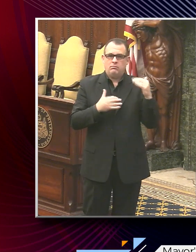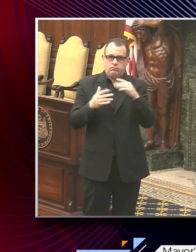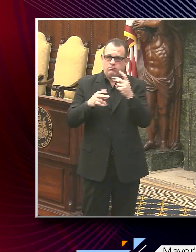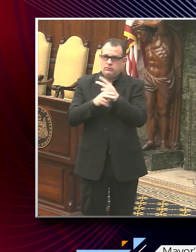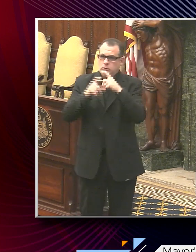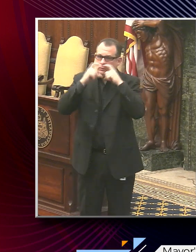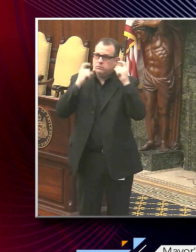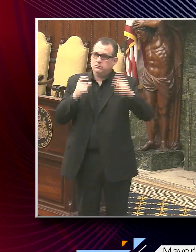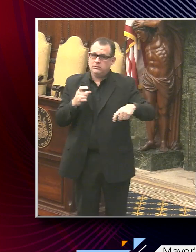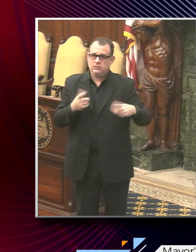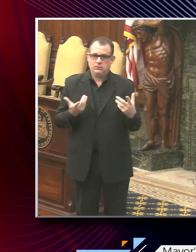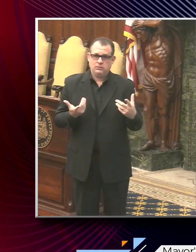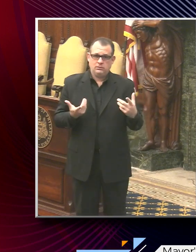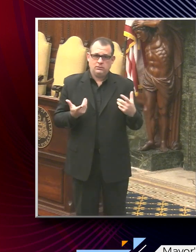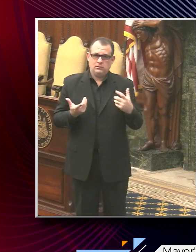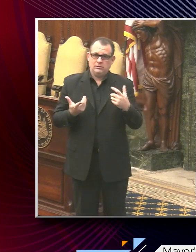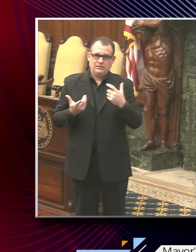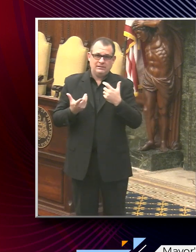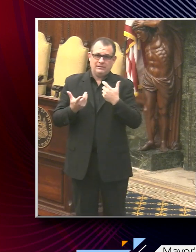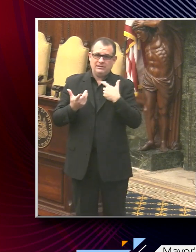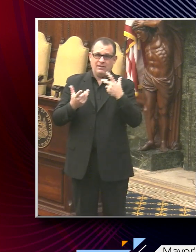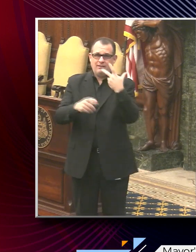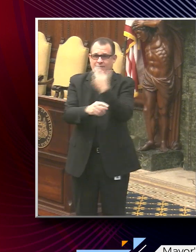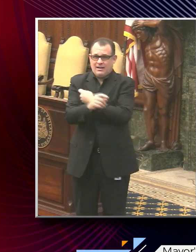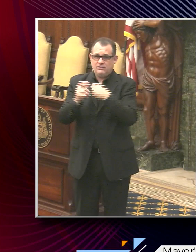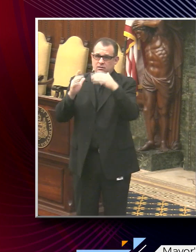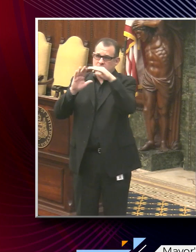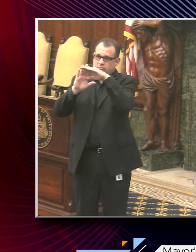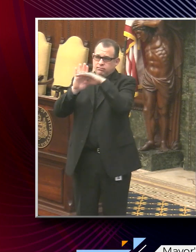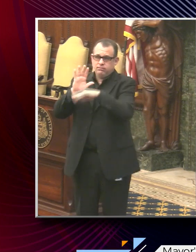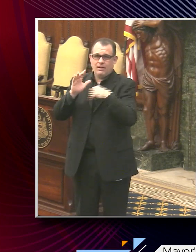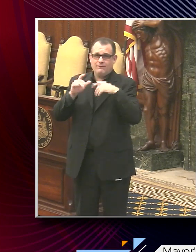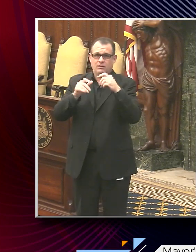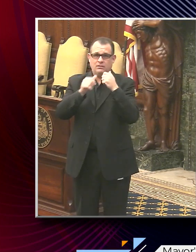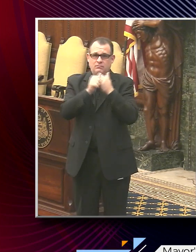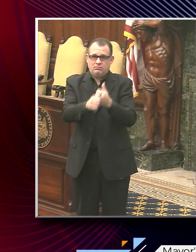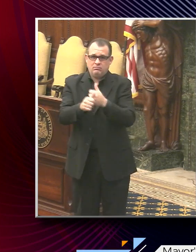on all of this information about the vaccine, as well as the restrictions, is at our website,